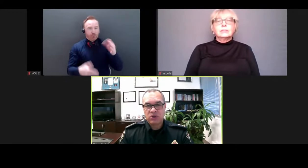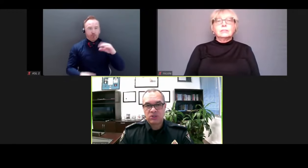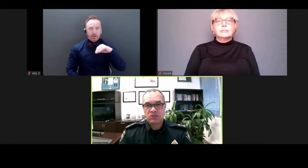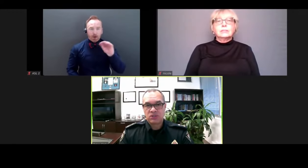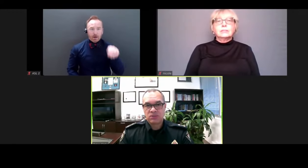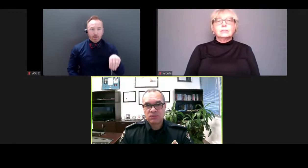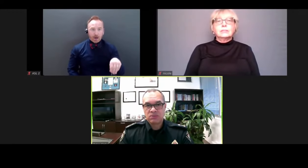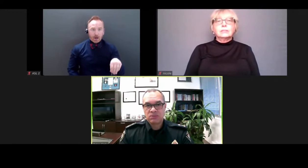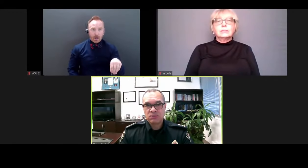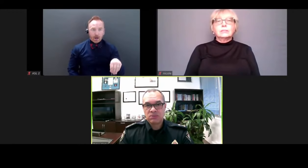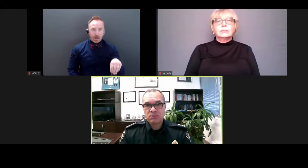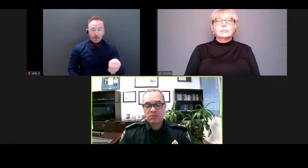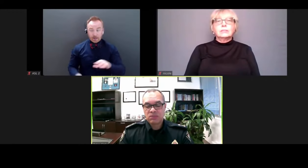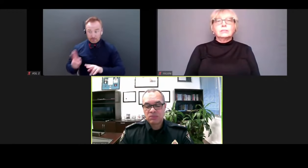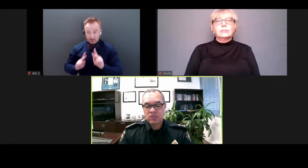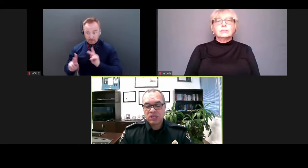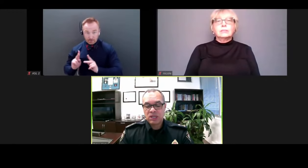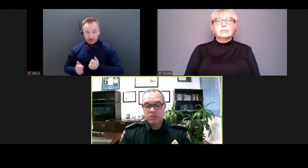business owners,